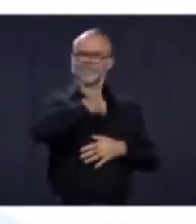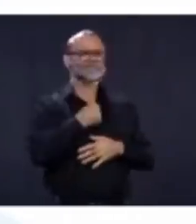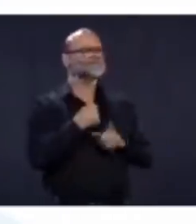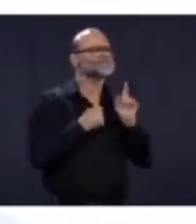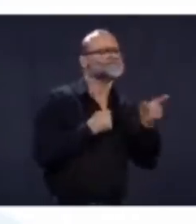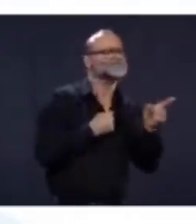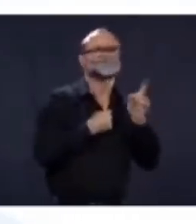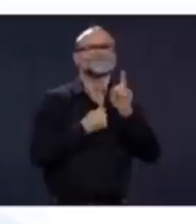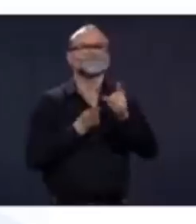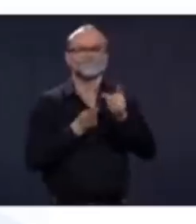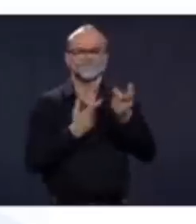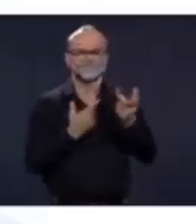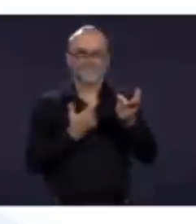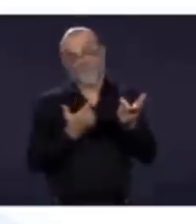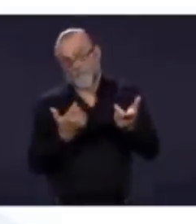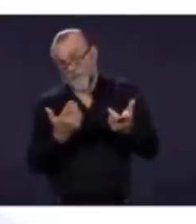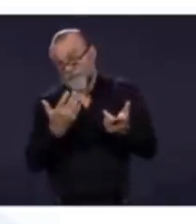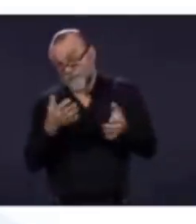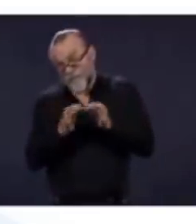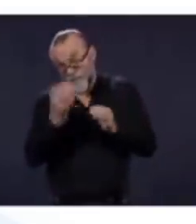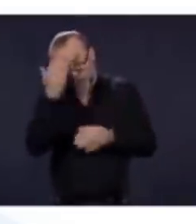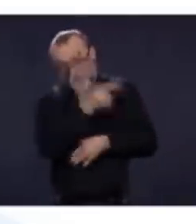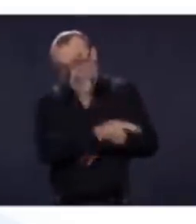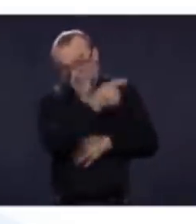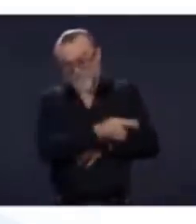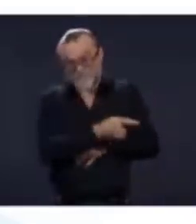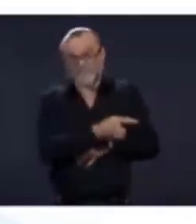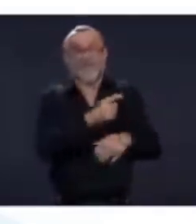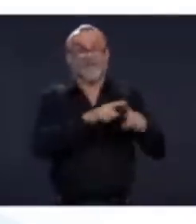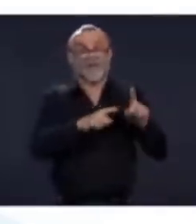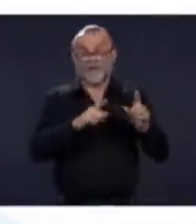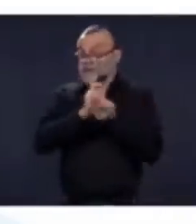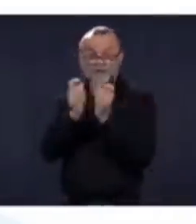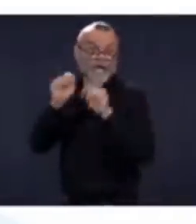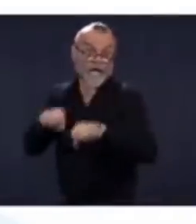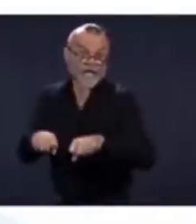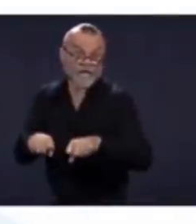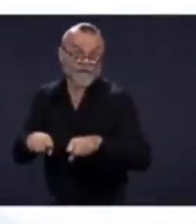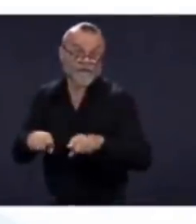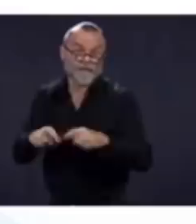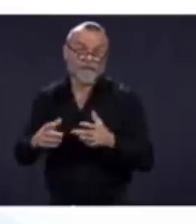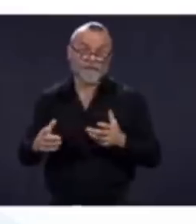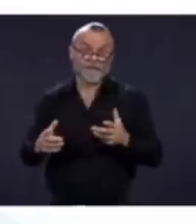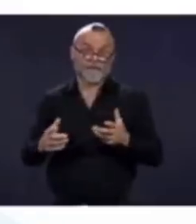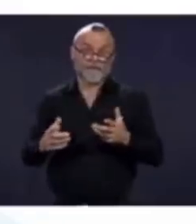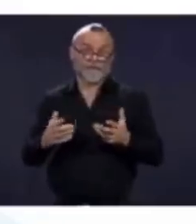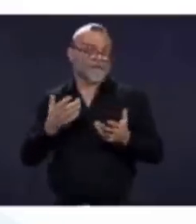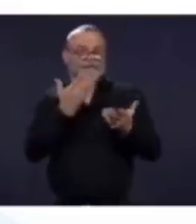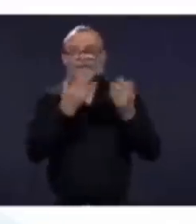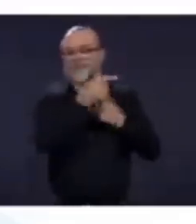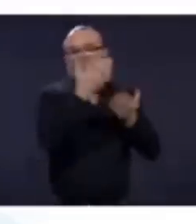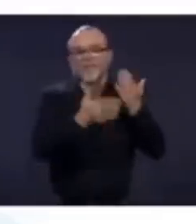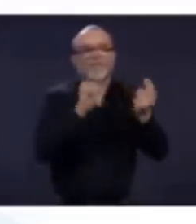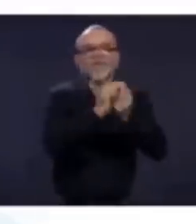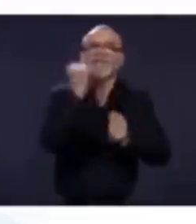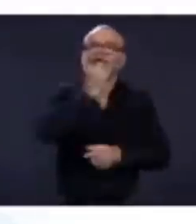easier if you know the persons, and then you can change. Yes, you can change. I hope. I don't know. Perhaps we won't meet every day because